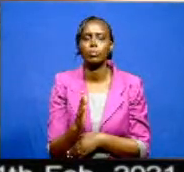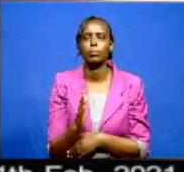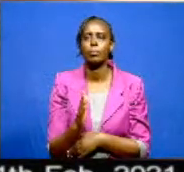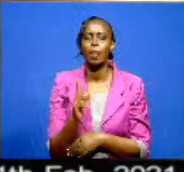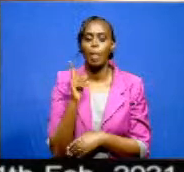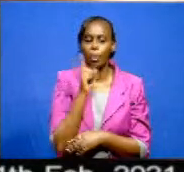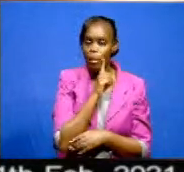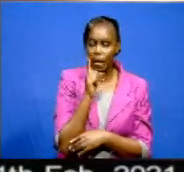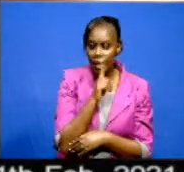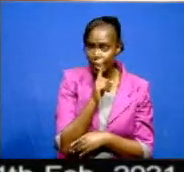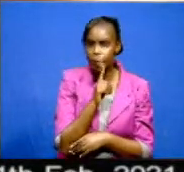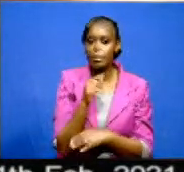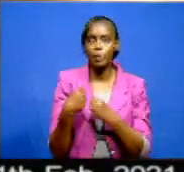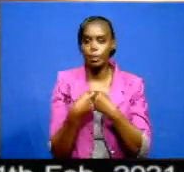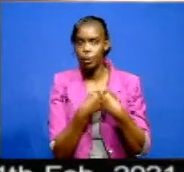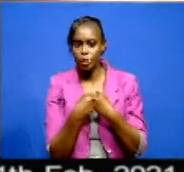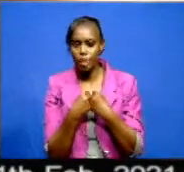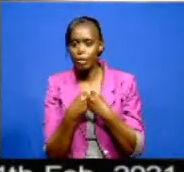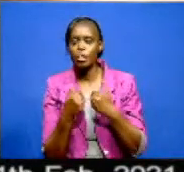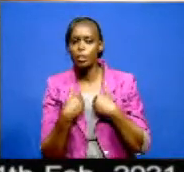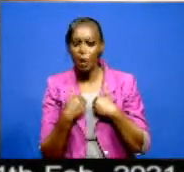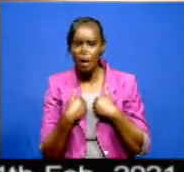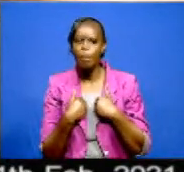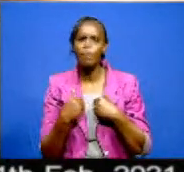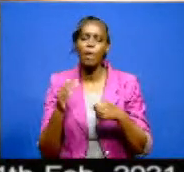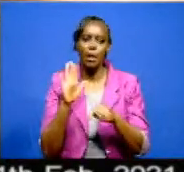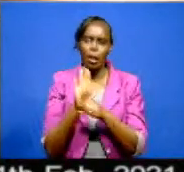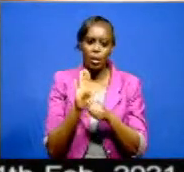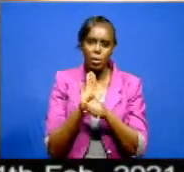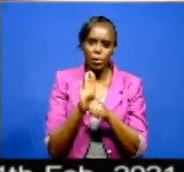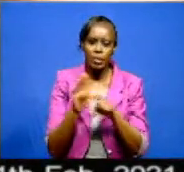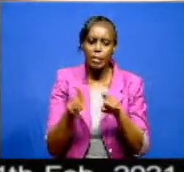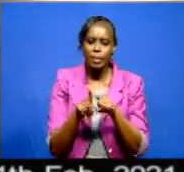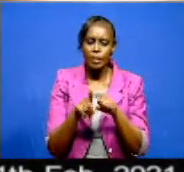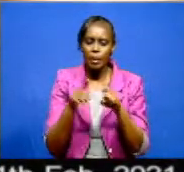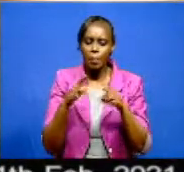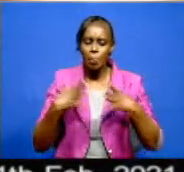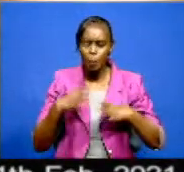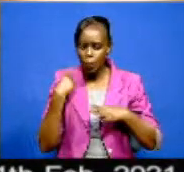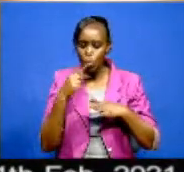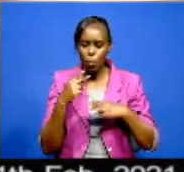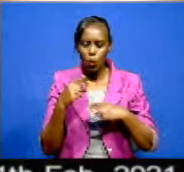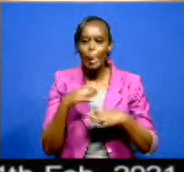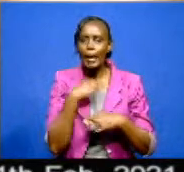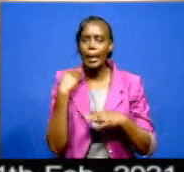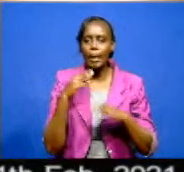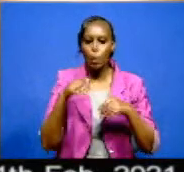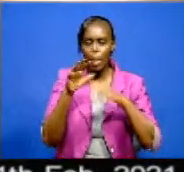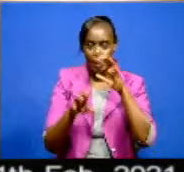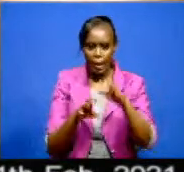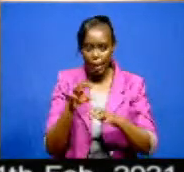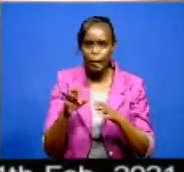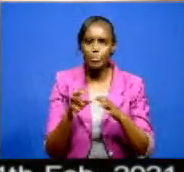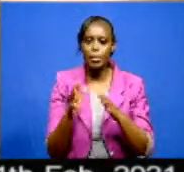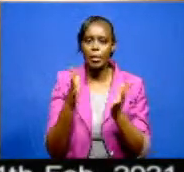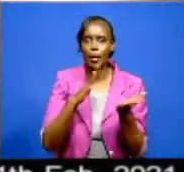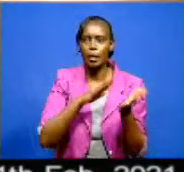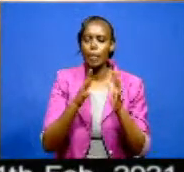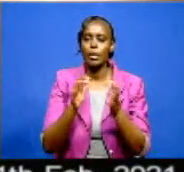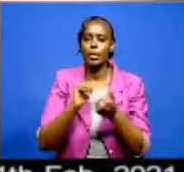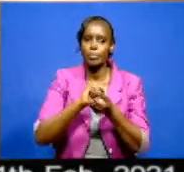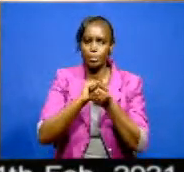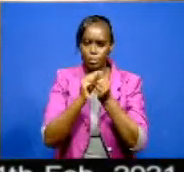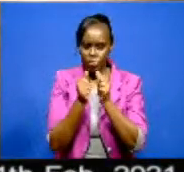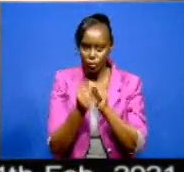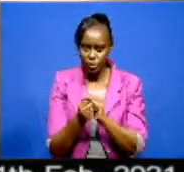and challenges such as sophisticated poaching, climate change, and its impacts, among others. F,